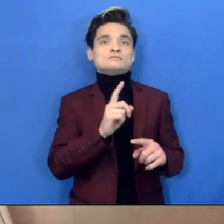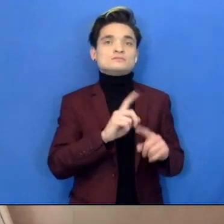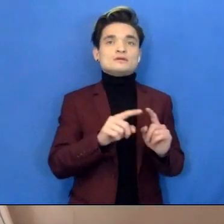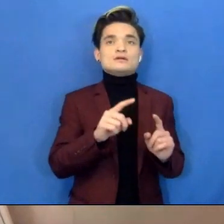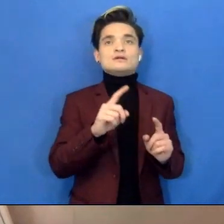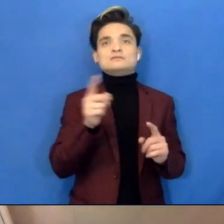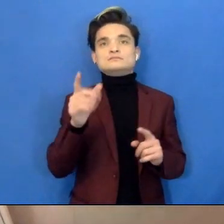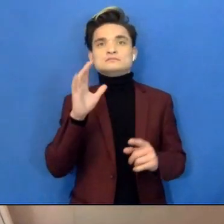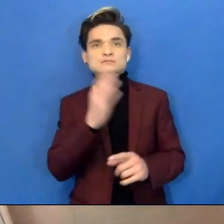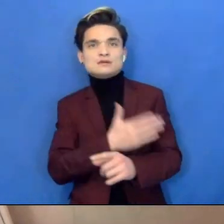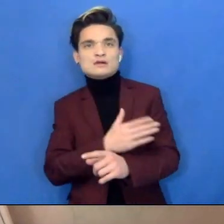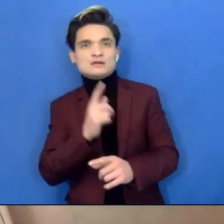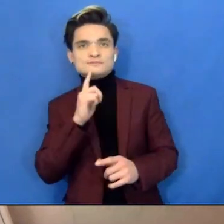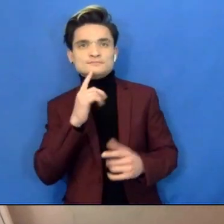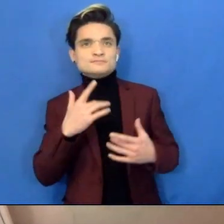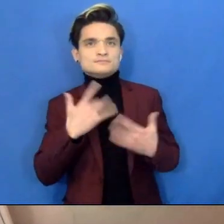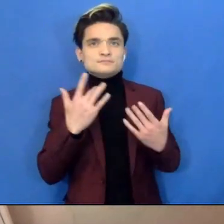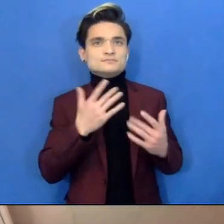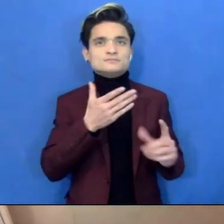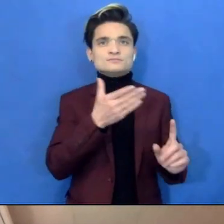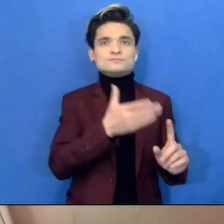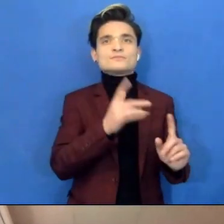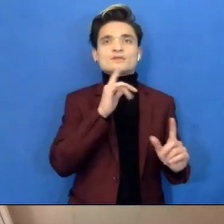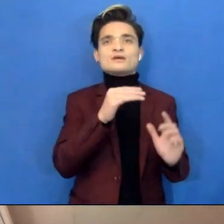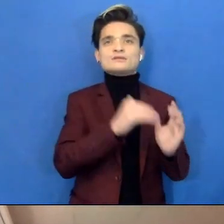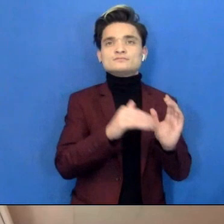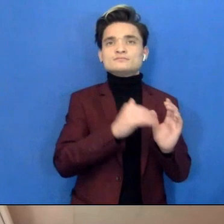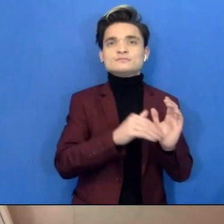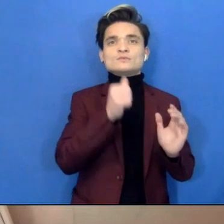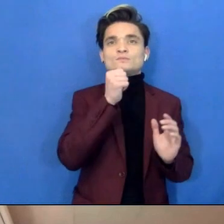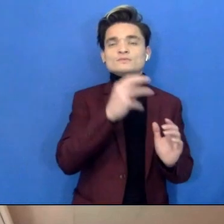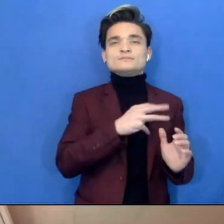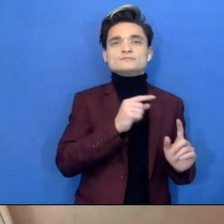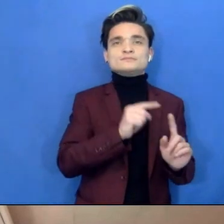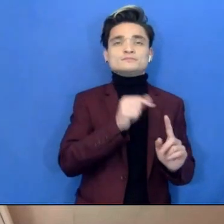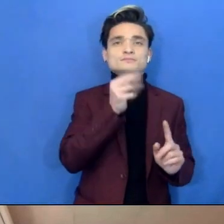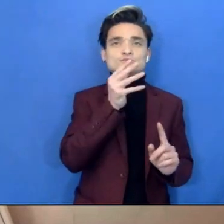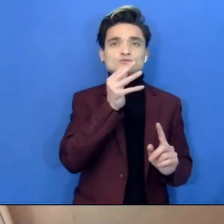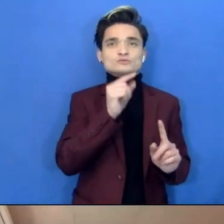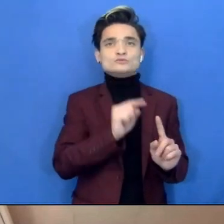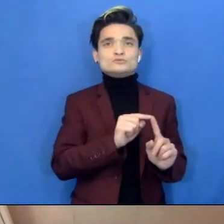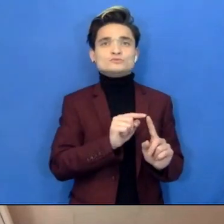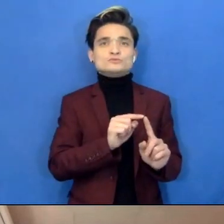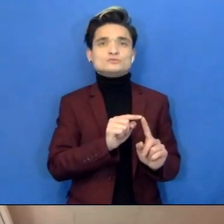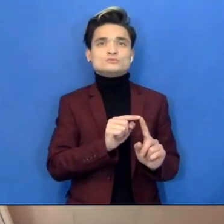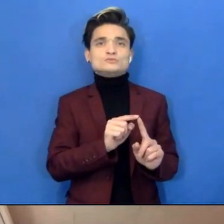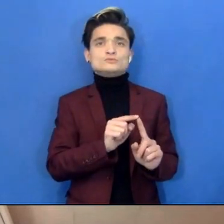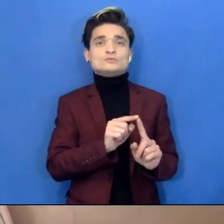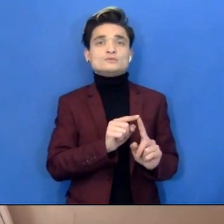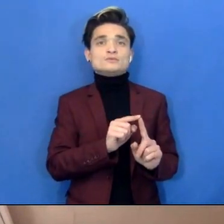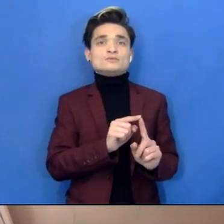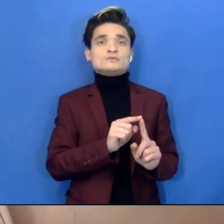actually a woman, and so on. I do that with my students often, and even with kind